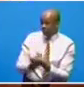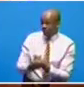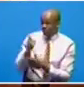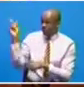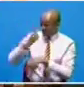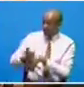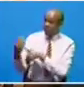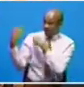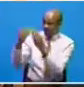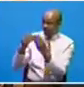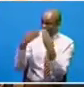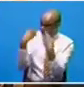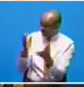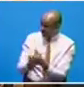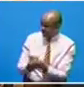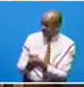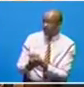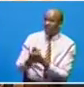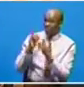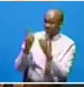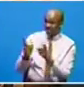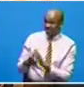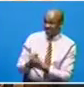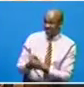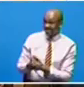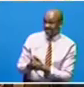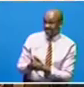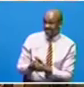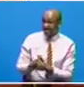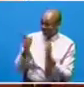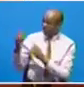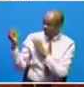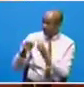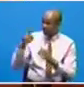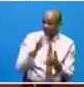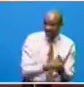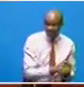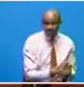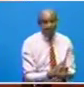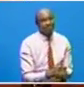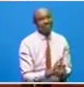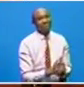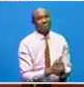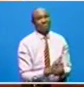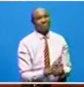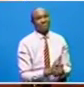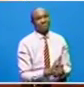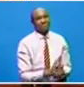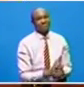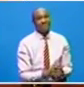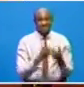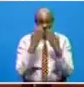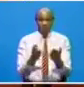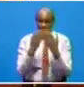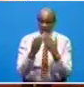was going to come and hand over the portrait. To you. Maybe you can introduce yourself on Candy. Thank you so much for giving this